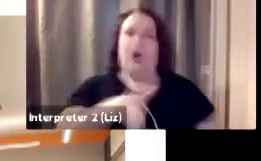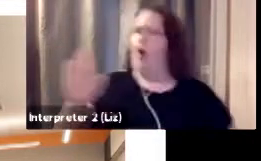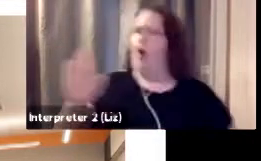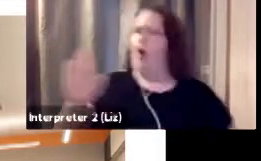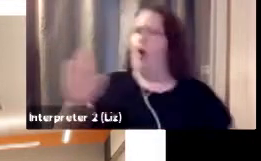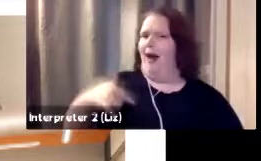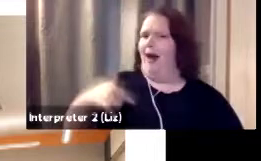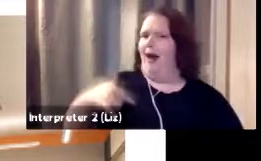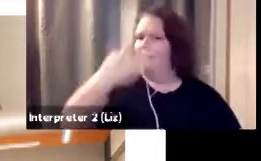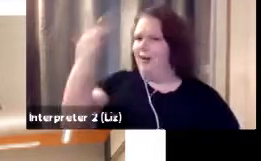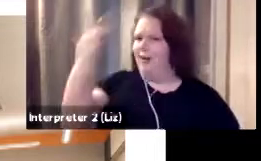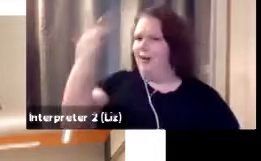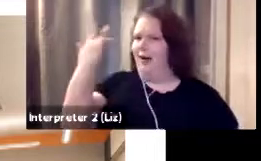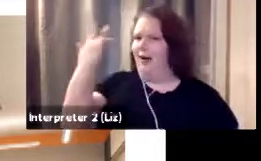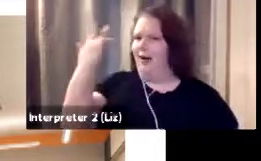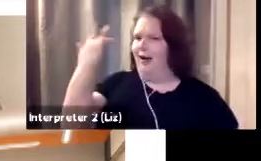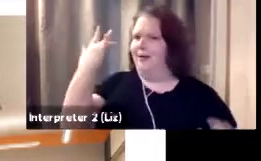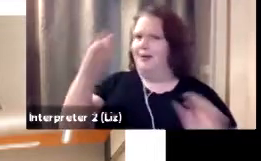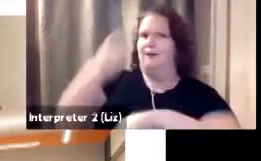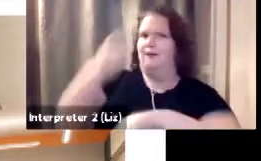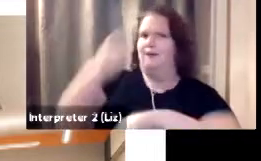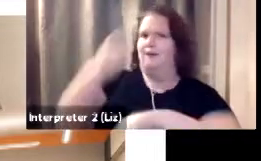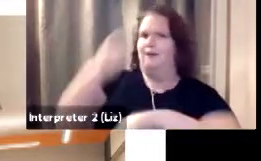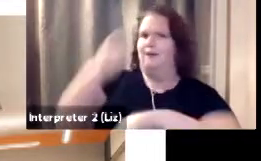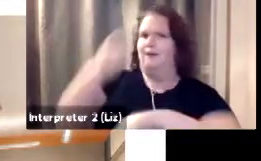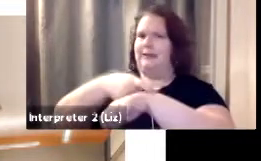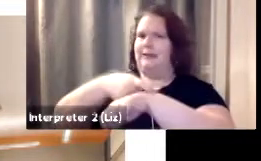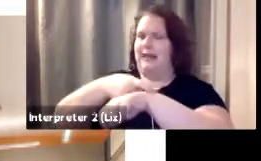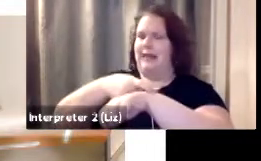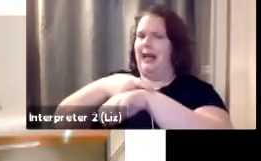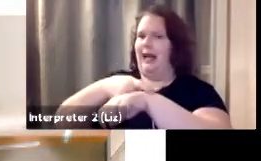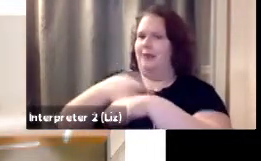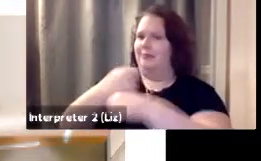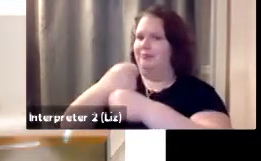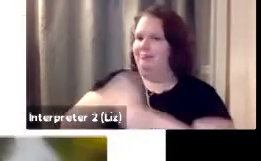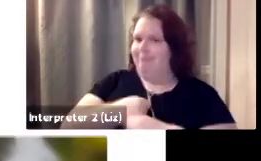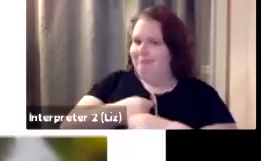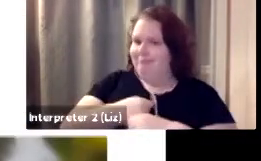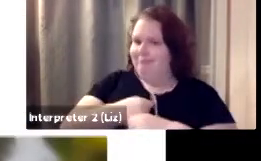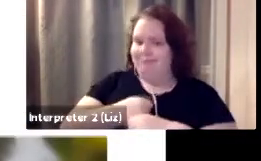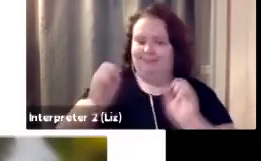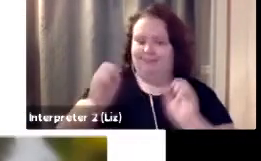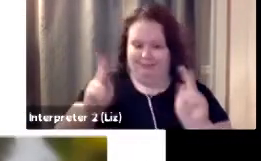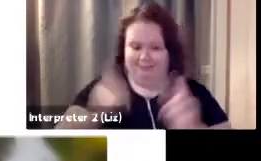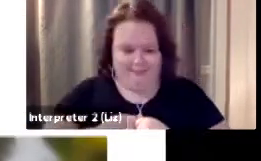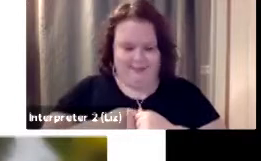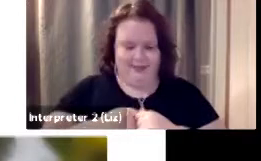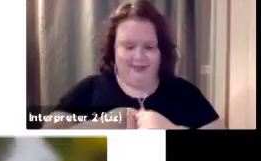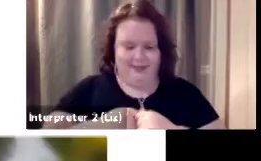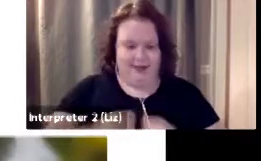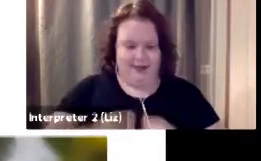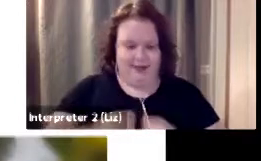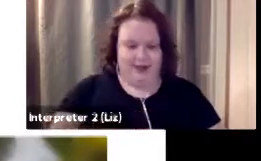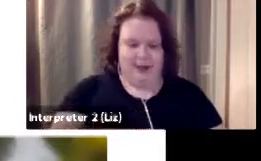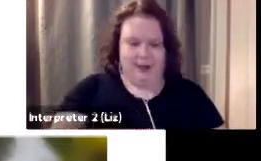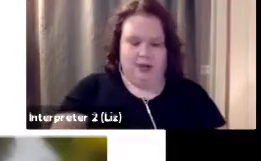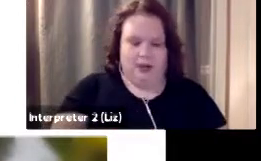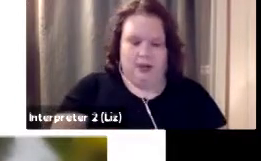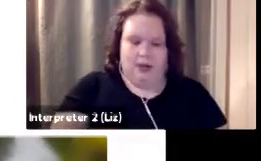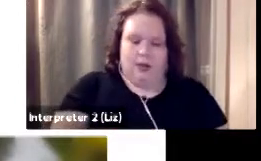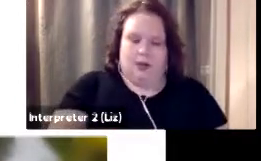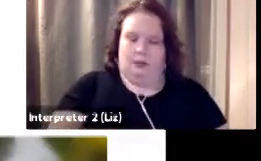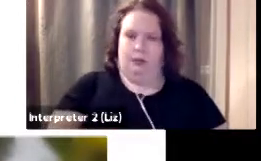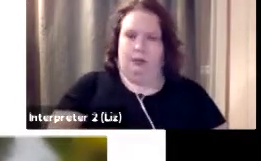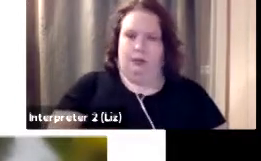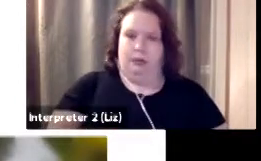a couple of years go away so we can go on to the next one. And then this is an example of a renovated